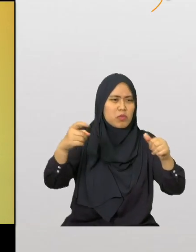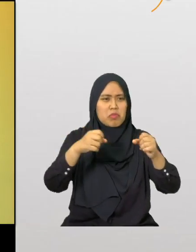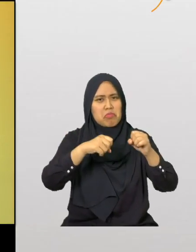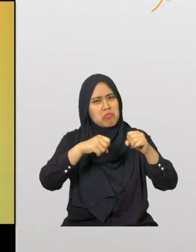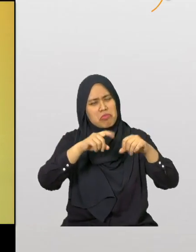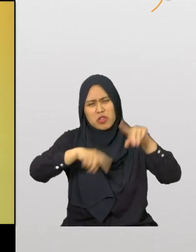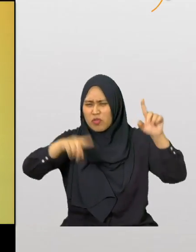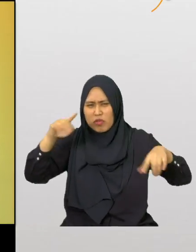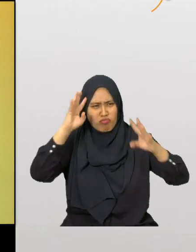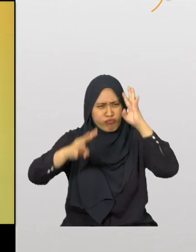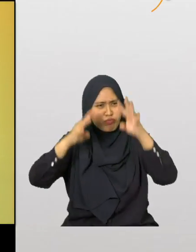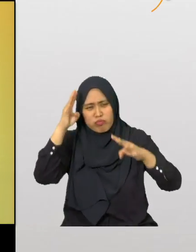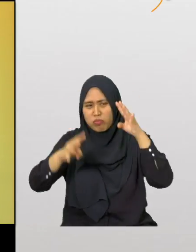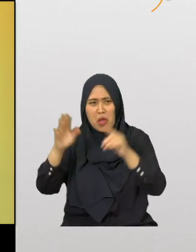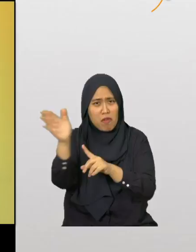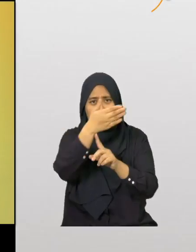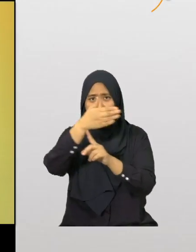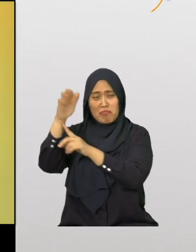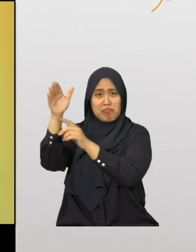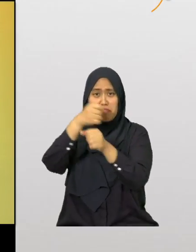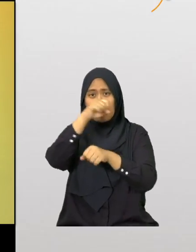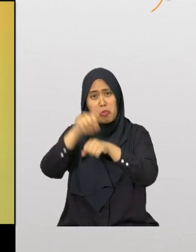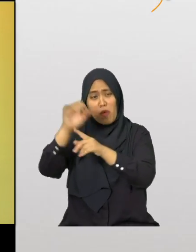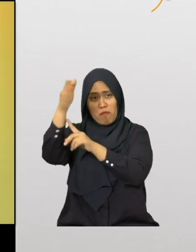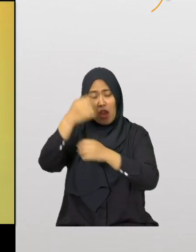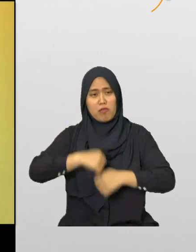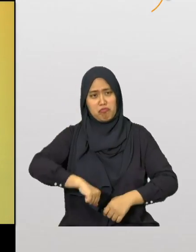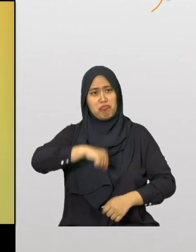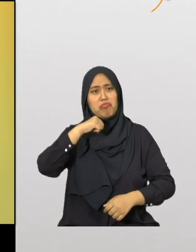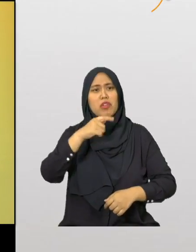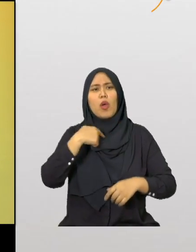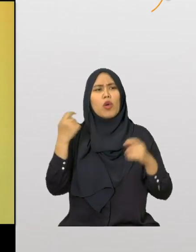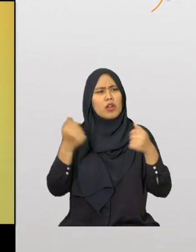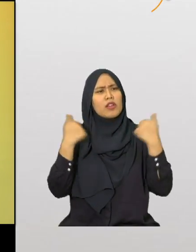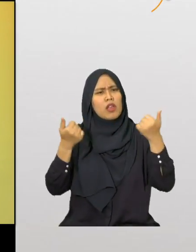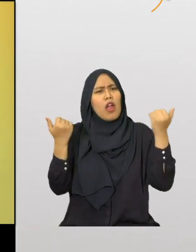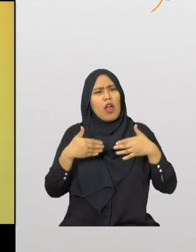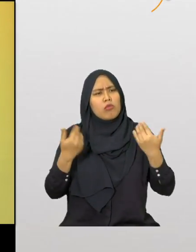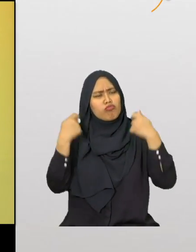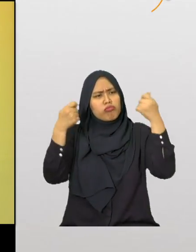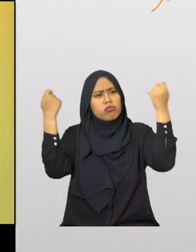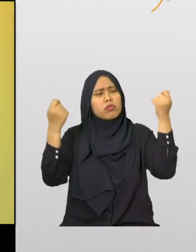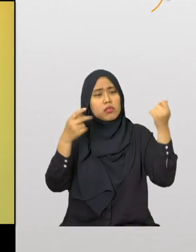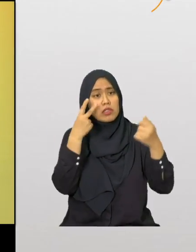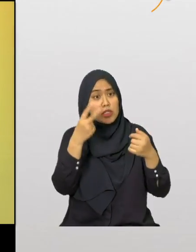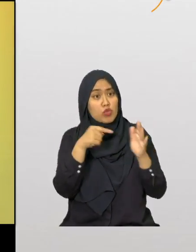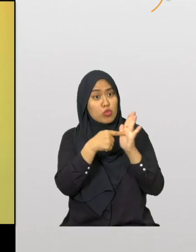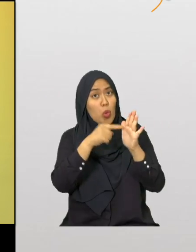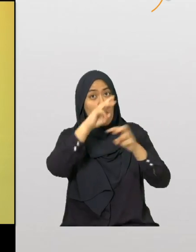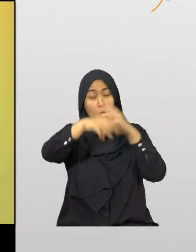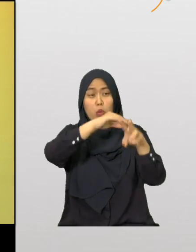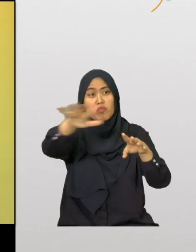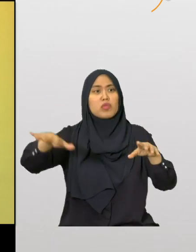high. We rejoice in their successes. They show the world that here in Singapore, passion can indeed be